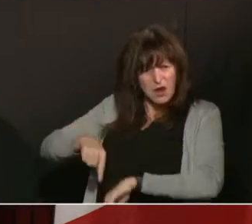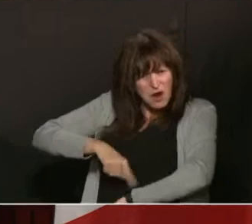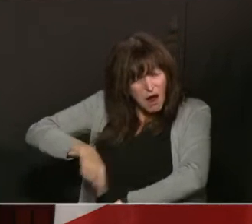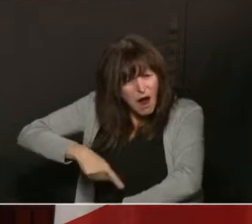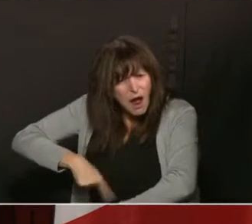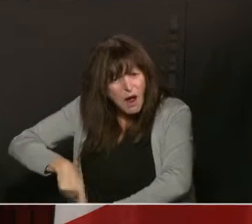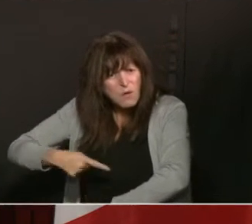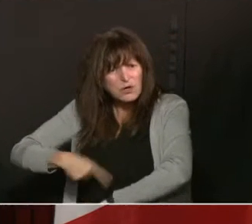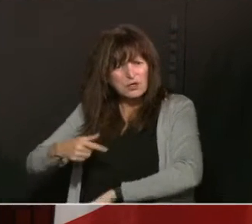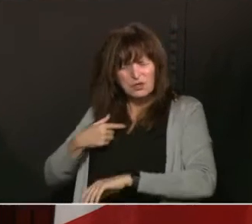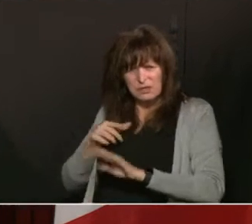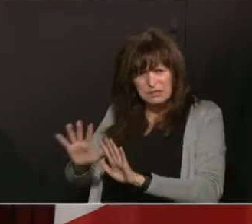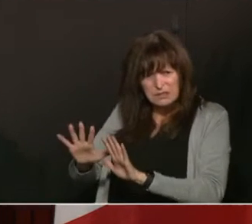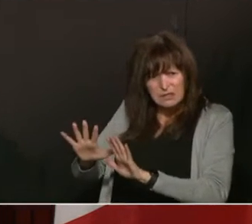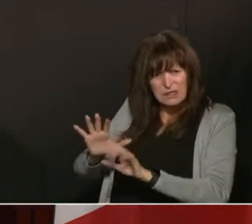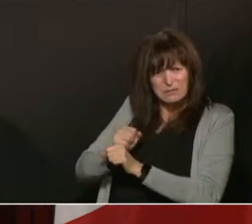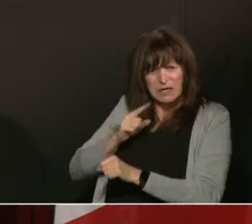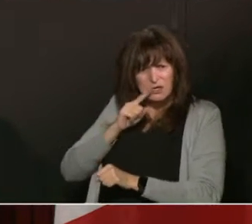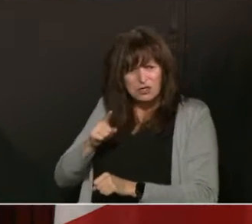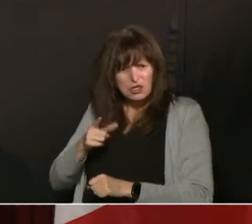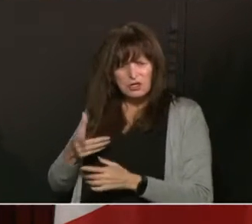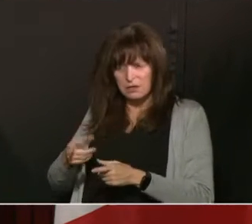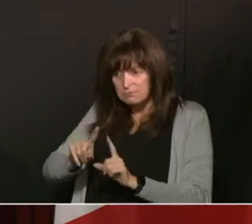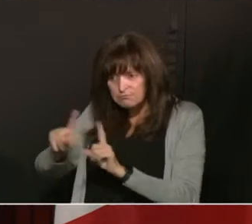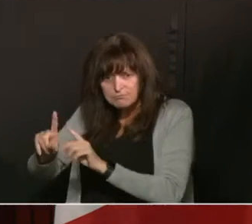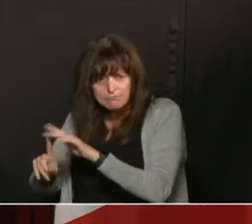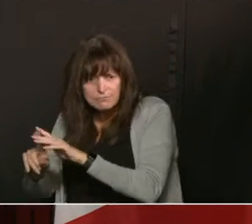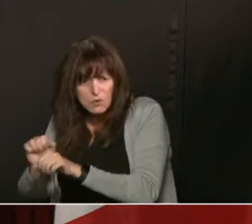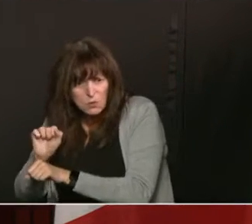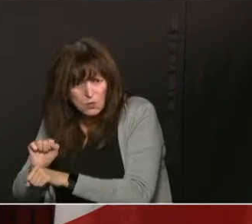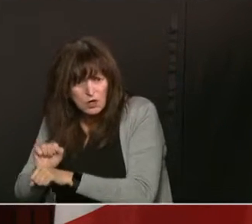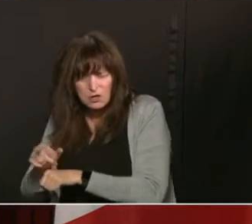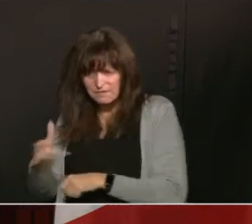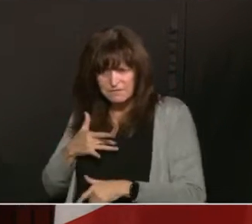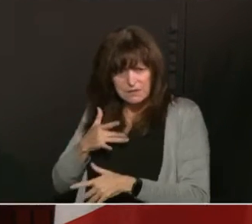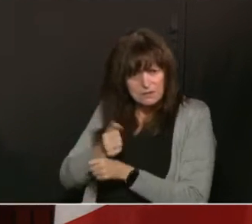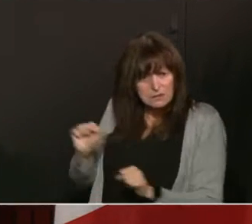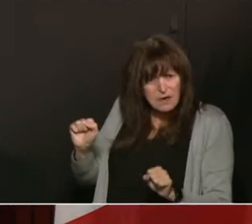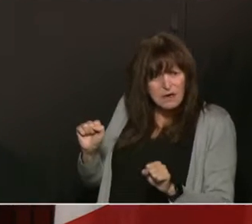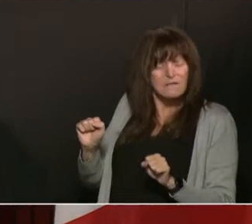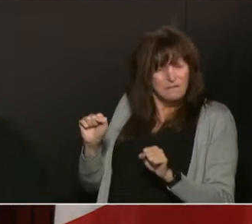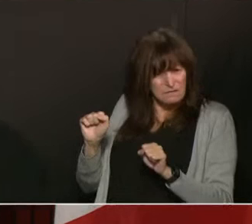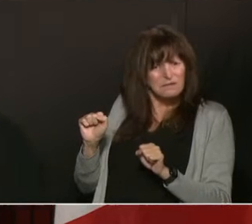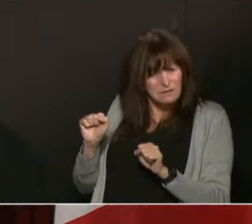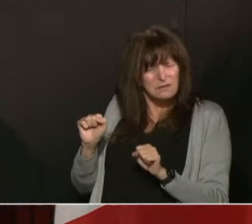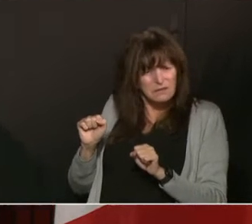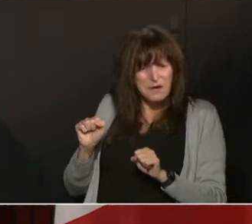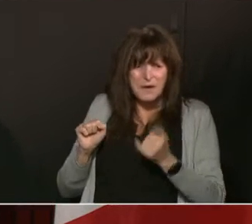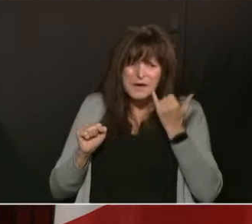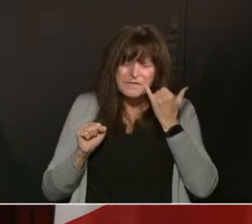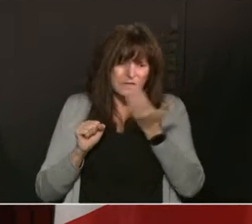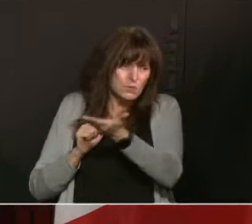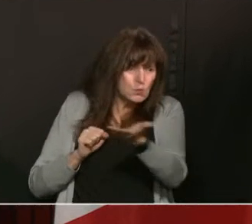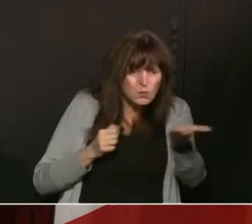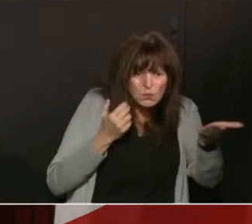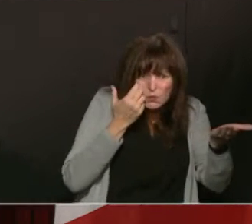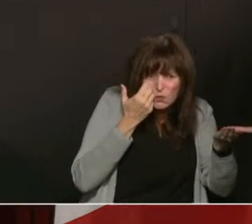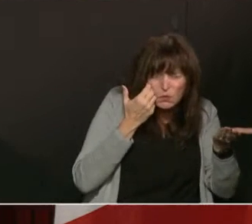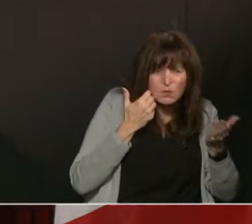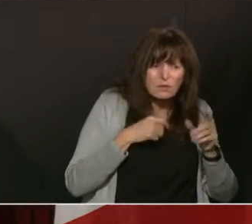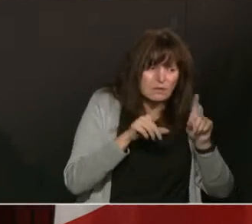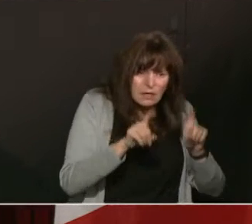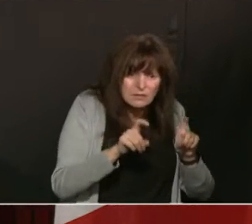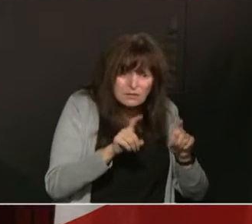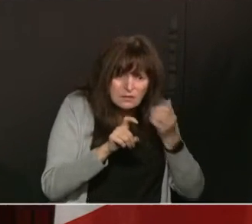and stay at work safely. If you receive a positive COVID-19 PCR test